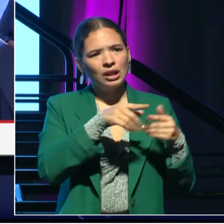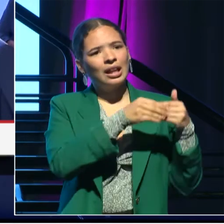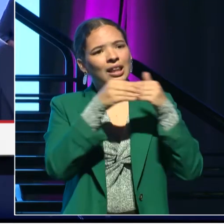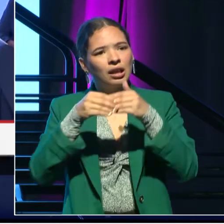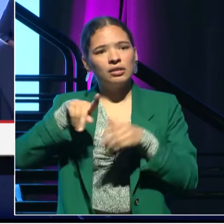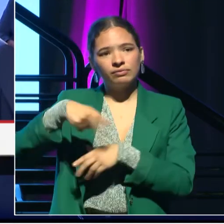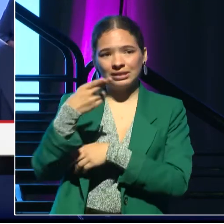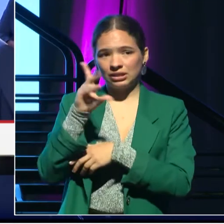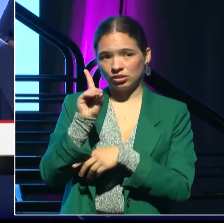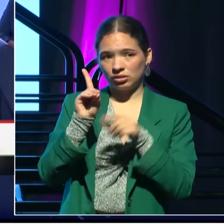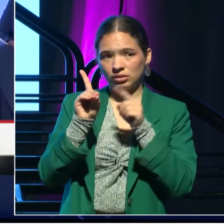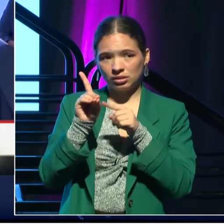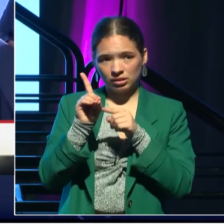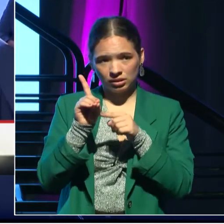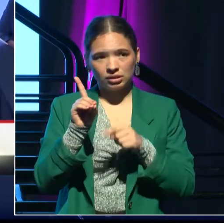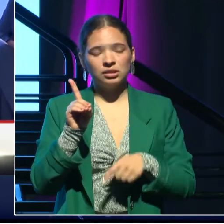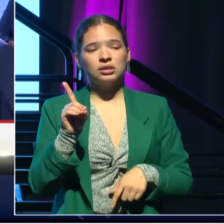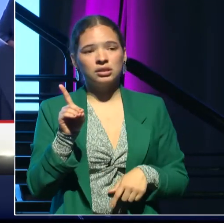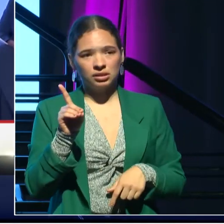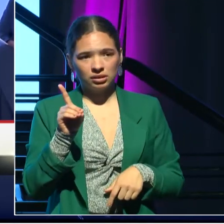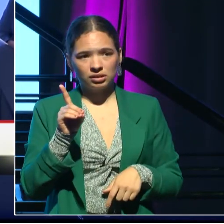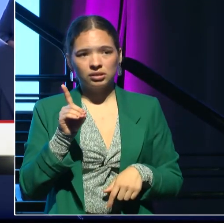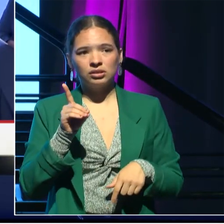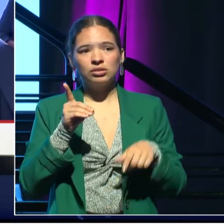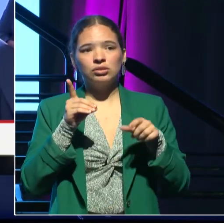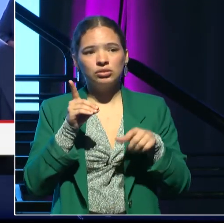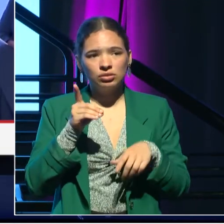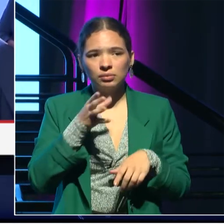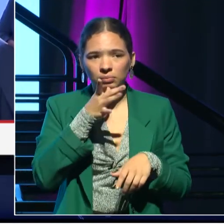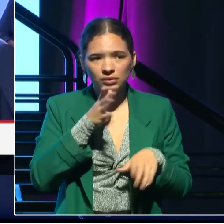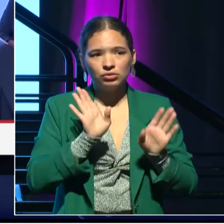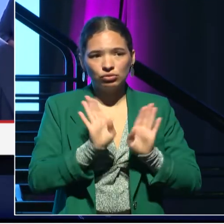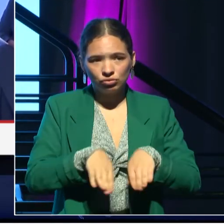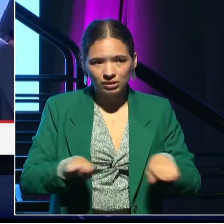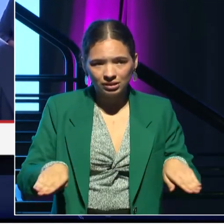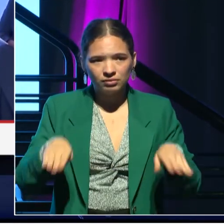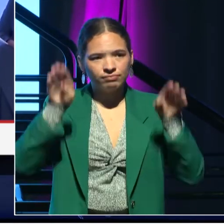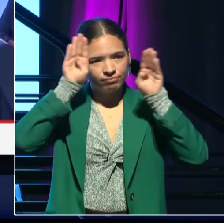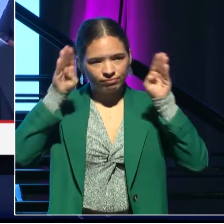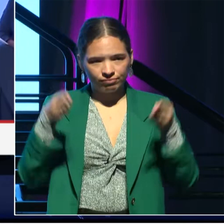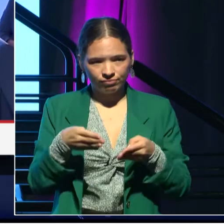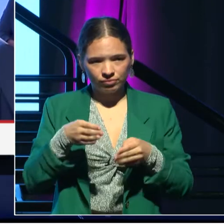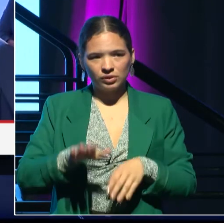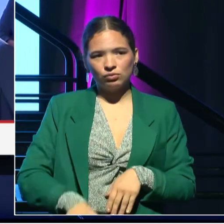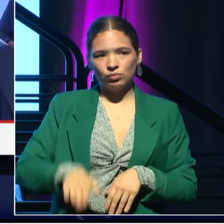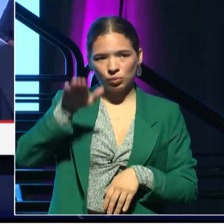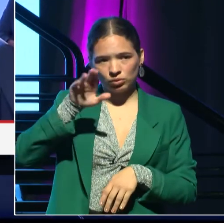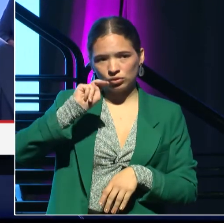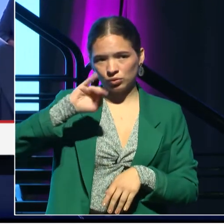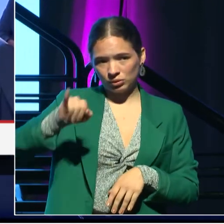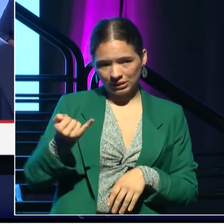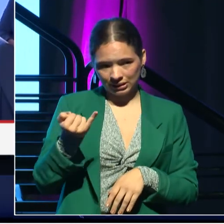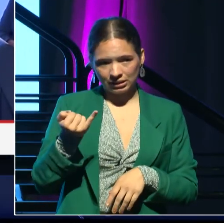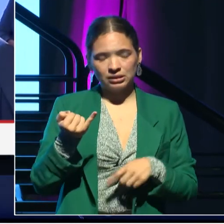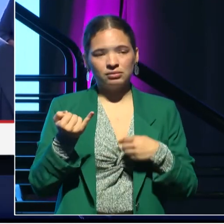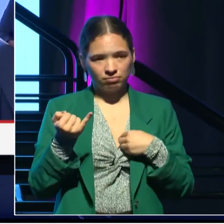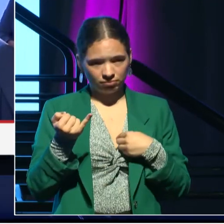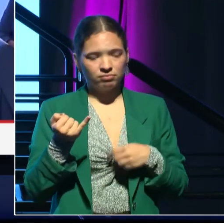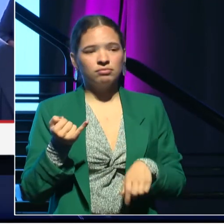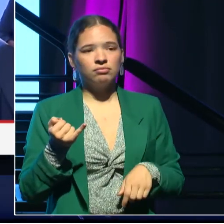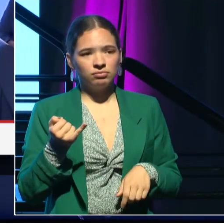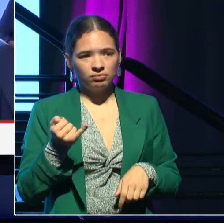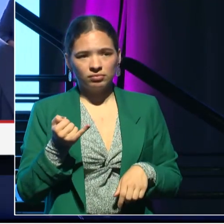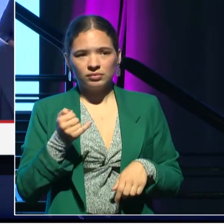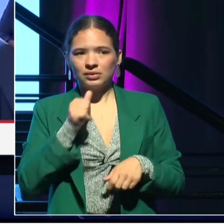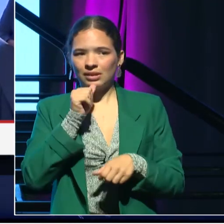in maternal child health and focus on research was thinking about inequities. I grew up in Trenton, New Jersey, the capital of the state, very underserved community. That's actually a